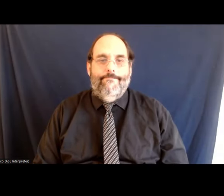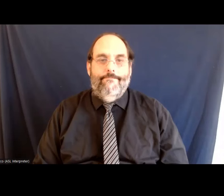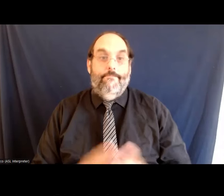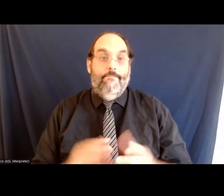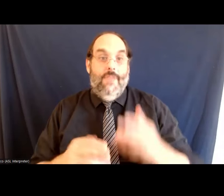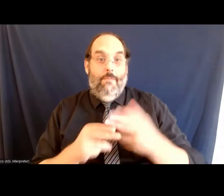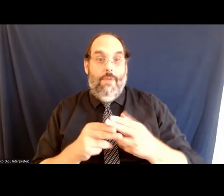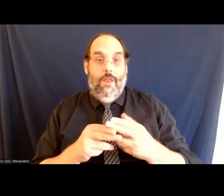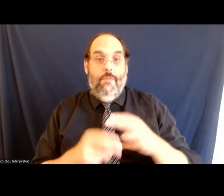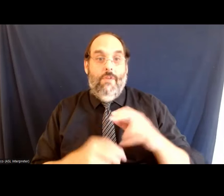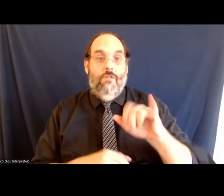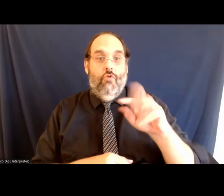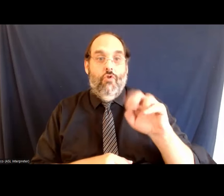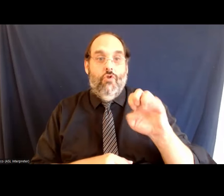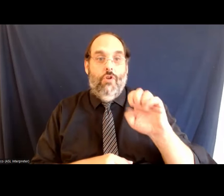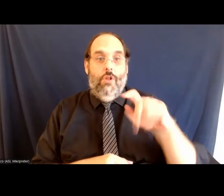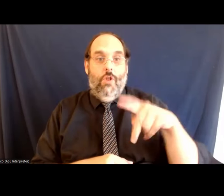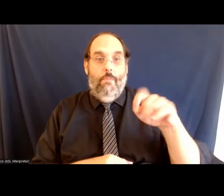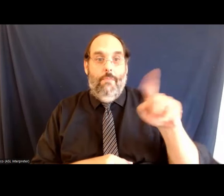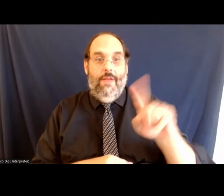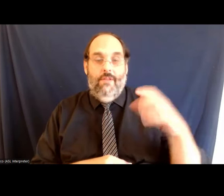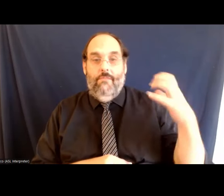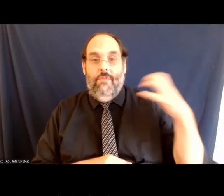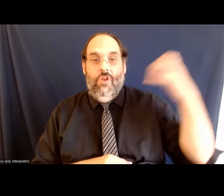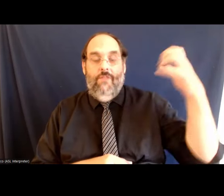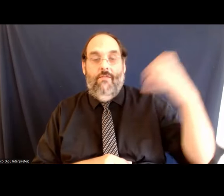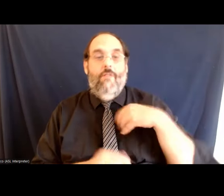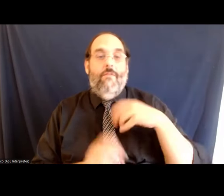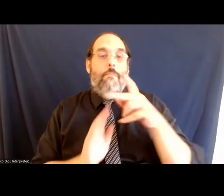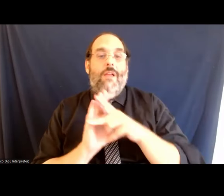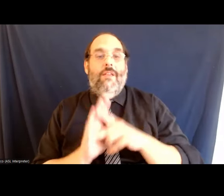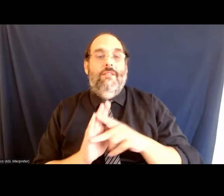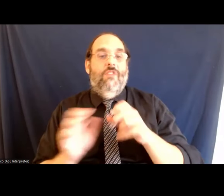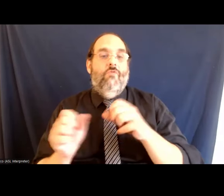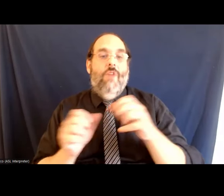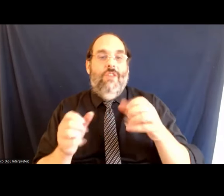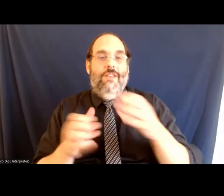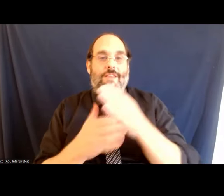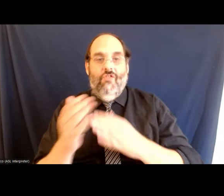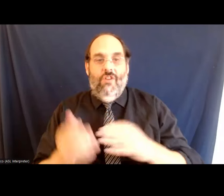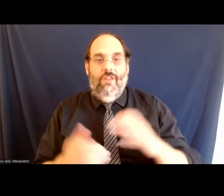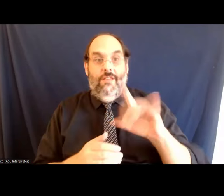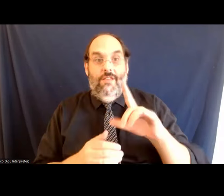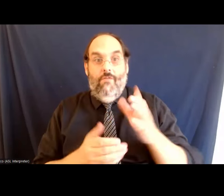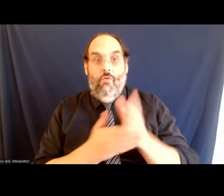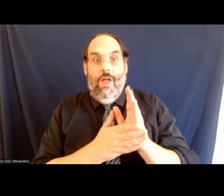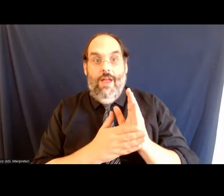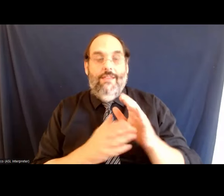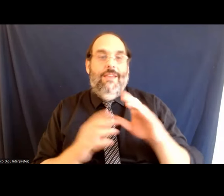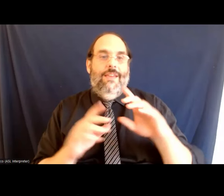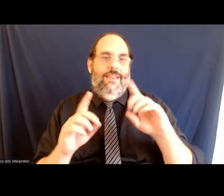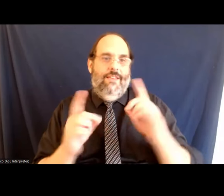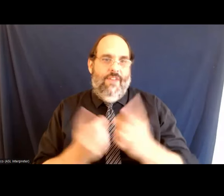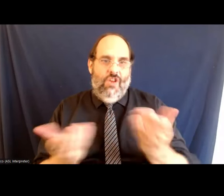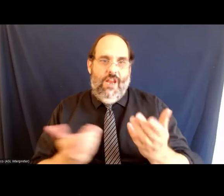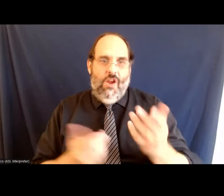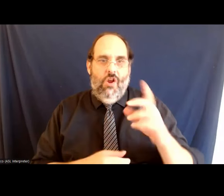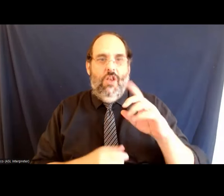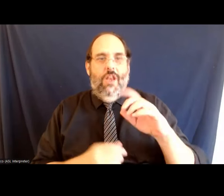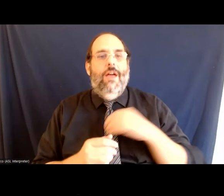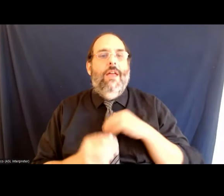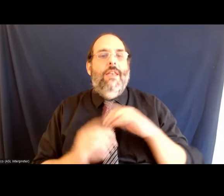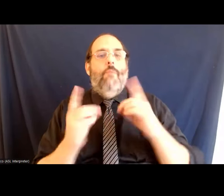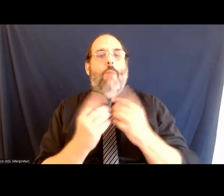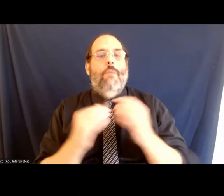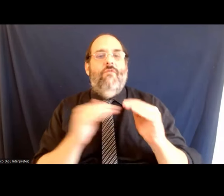My name is Luis Lopez. I am Chief of the Policy and Strategy Section in the Civil Rights Division at the Department of Justice. I have the